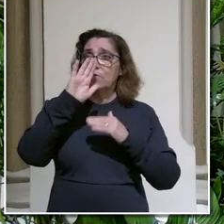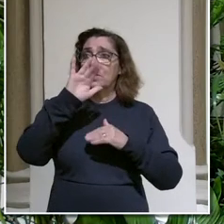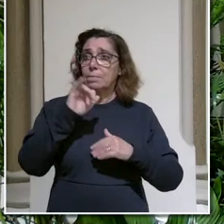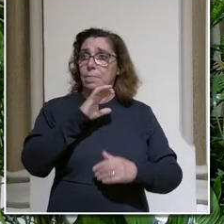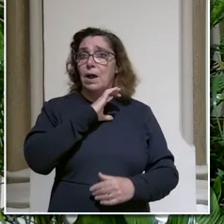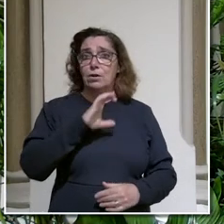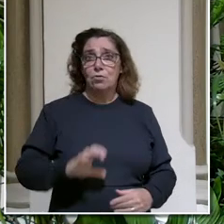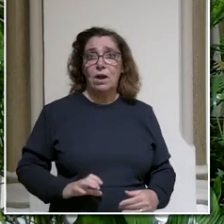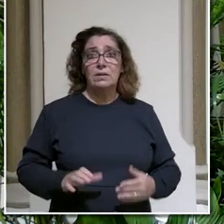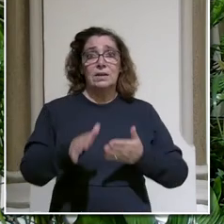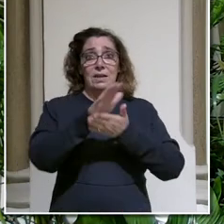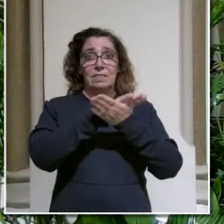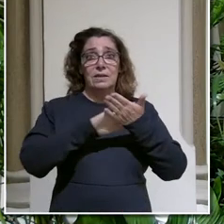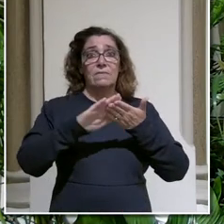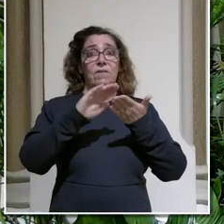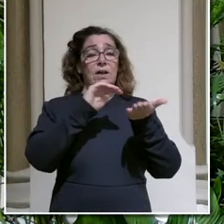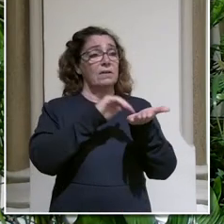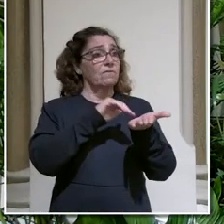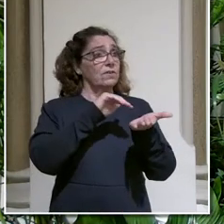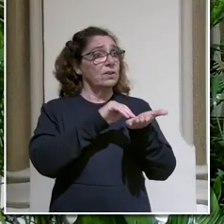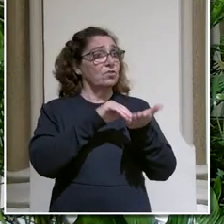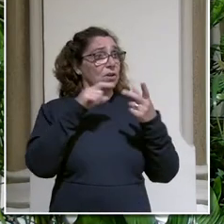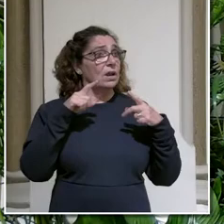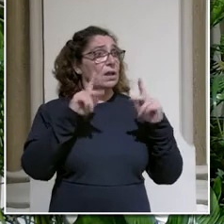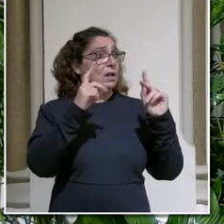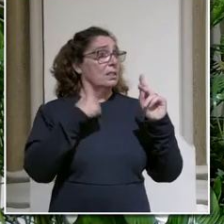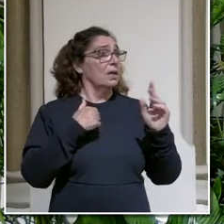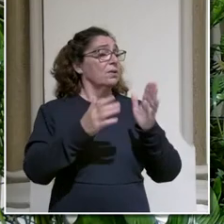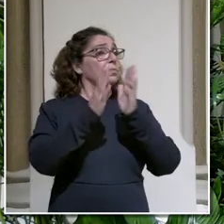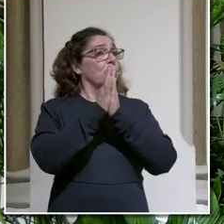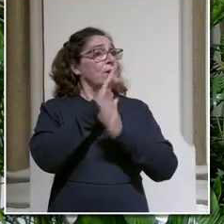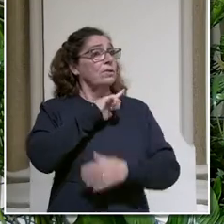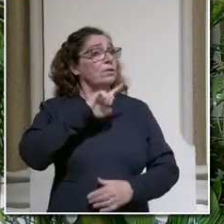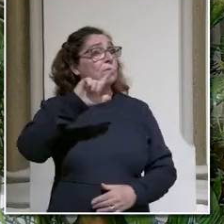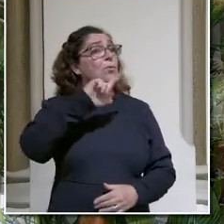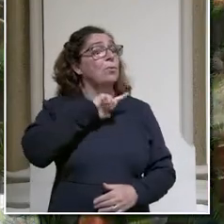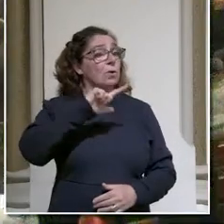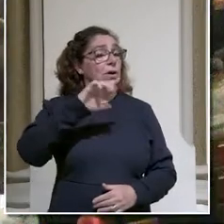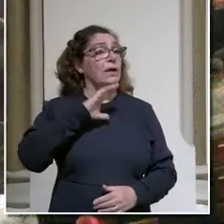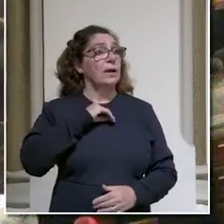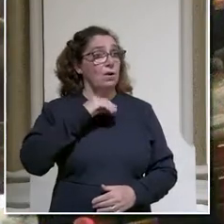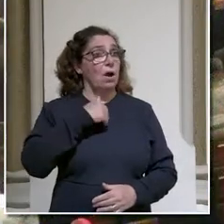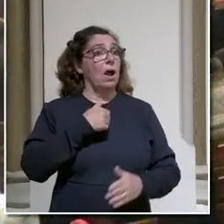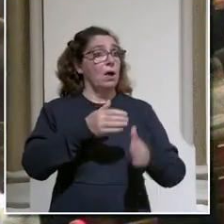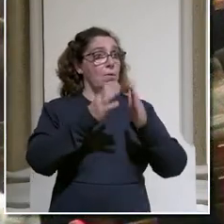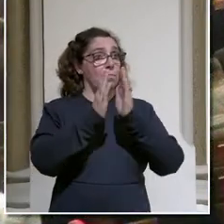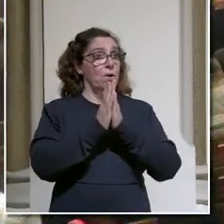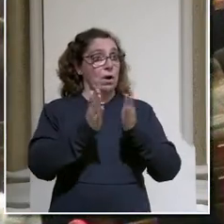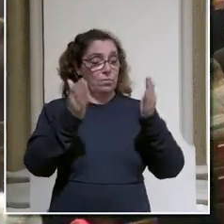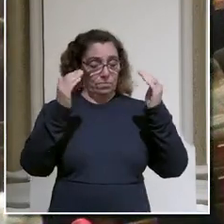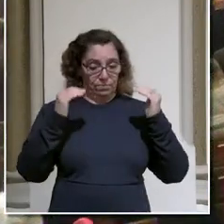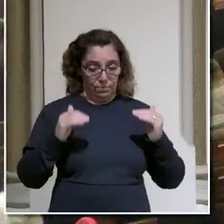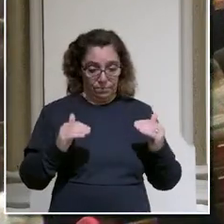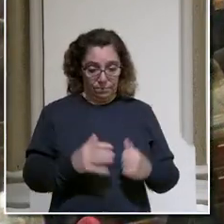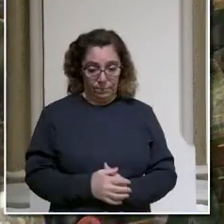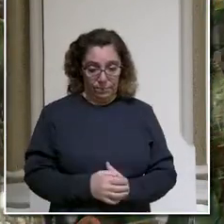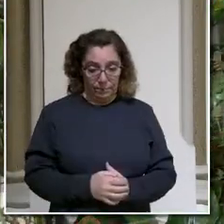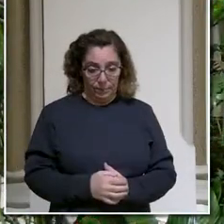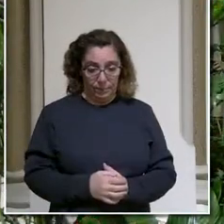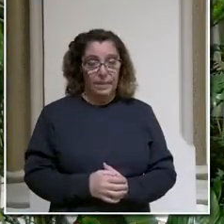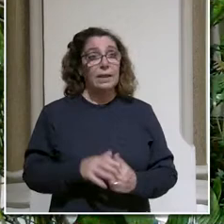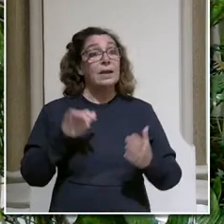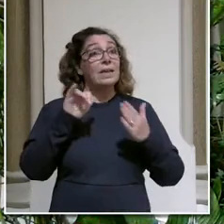the divine physician. Let us pray to the Lord. Lord, hear our prayer.